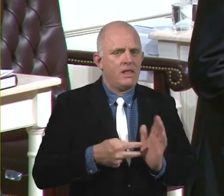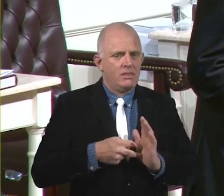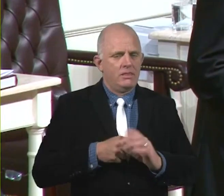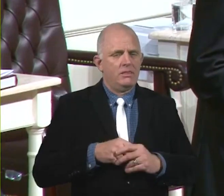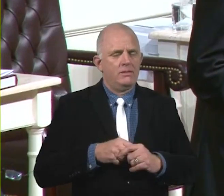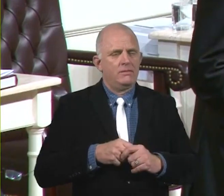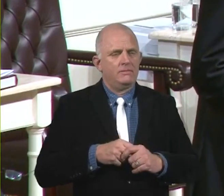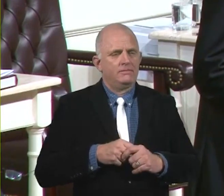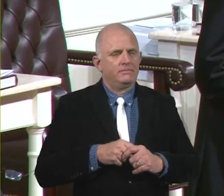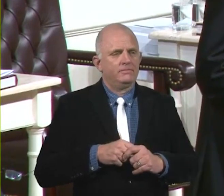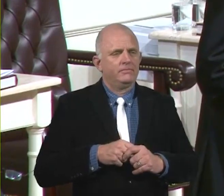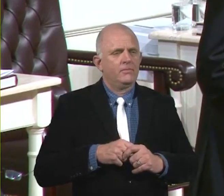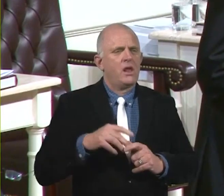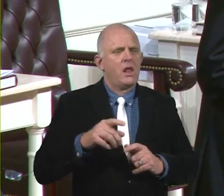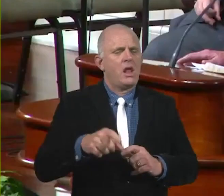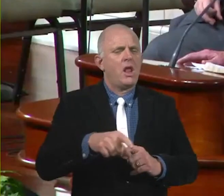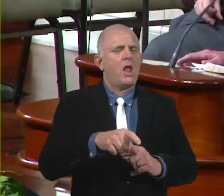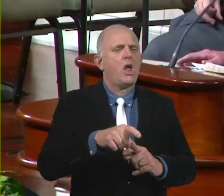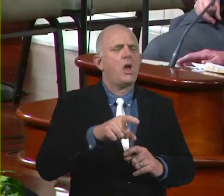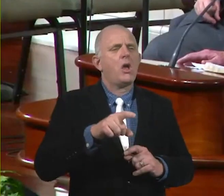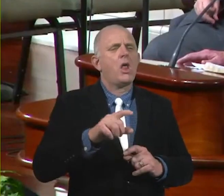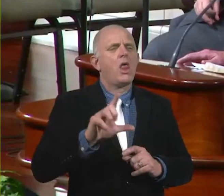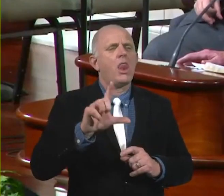is her mind crystallized.